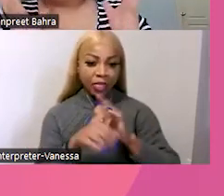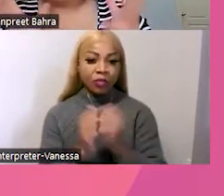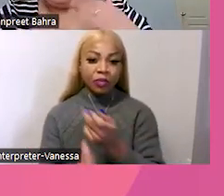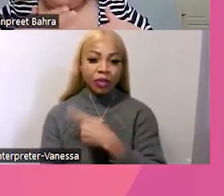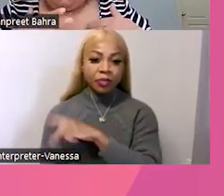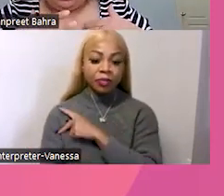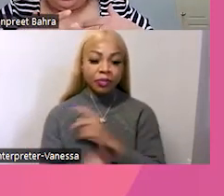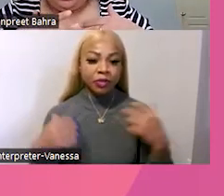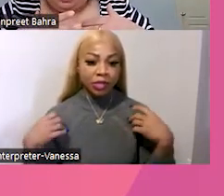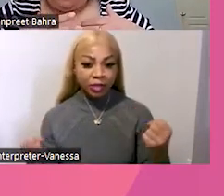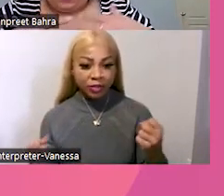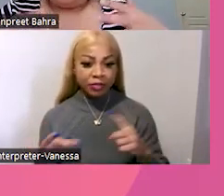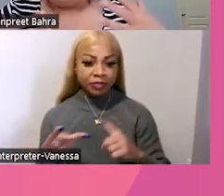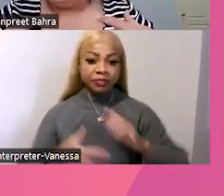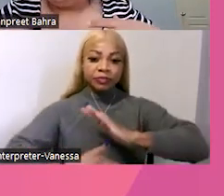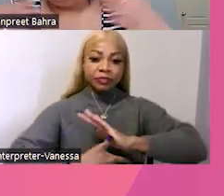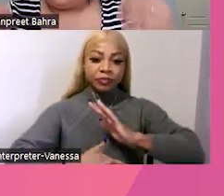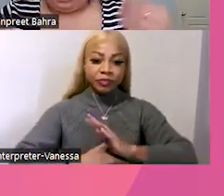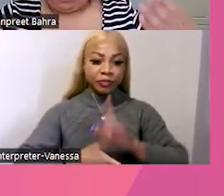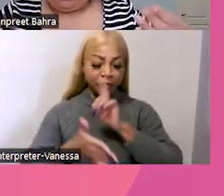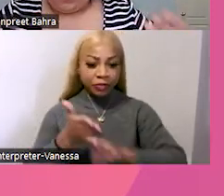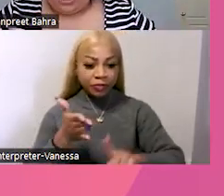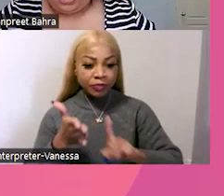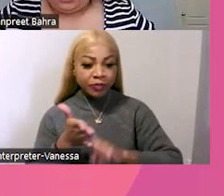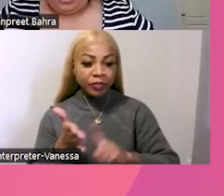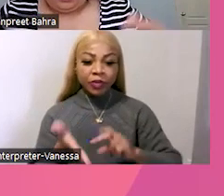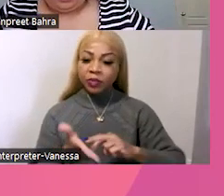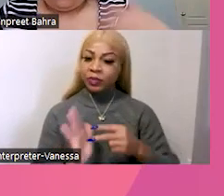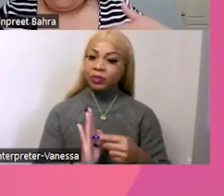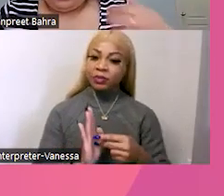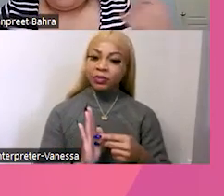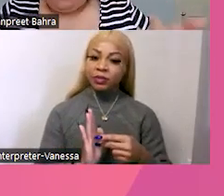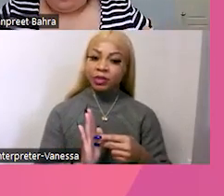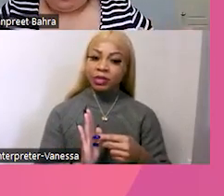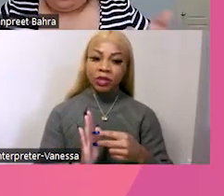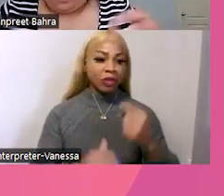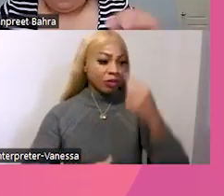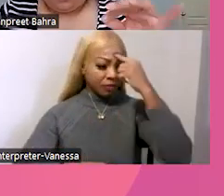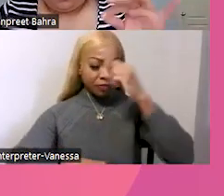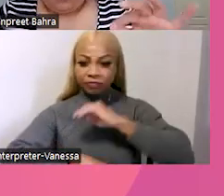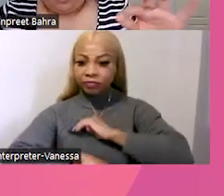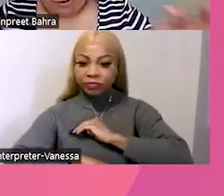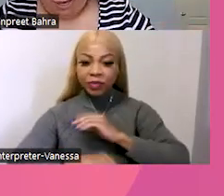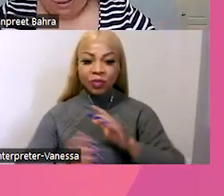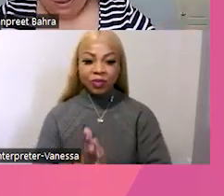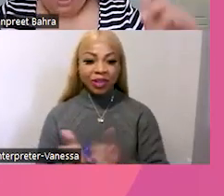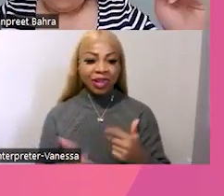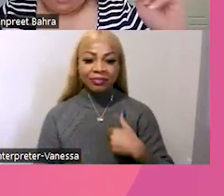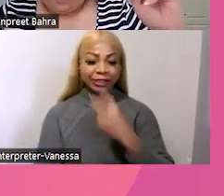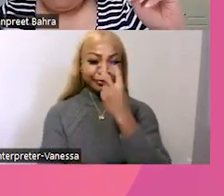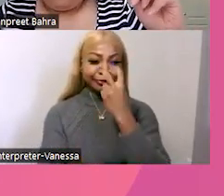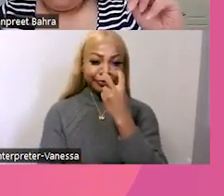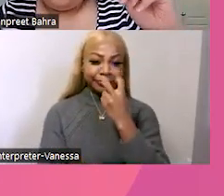then primary exploration of defining well-being, we're really skeptical